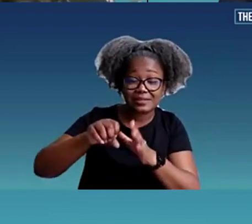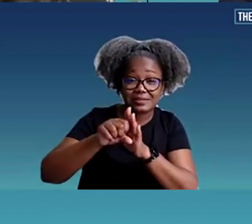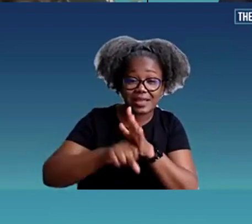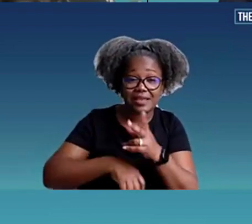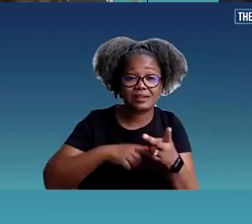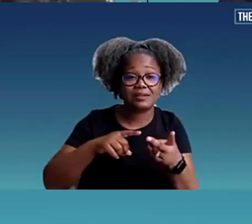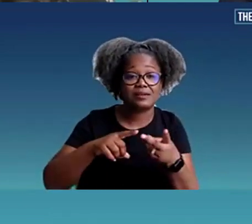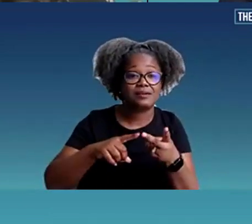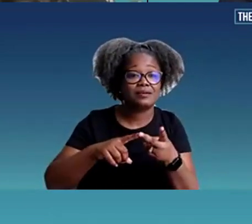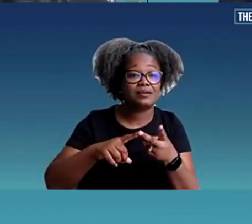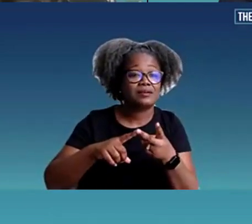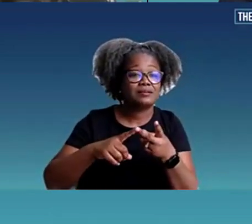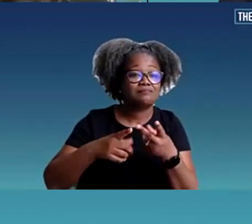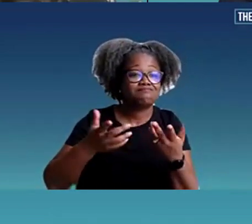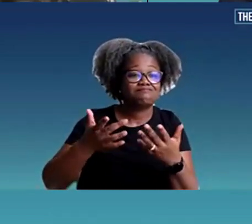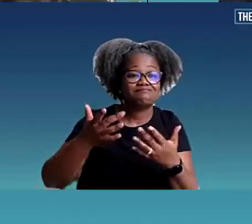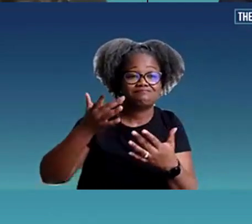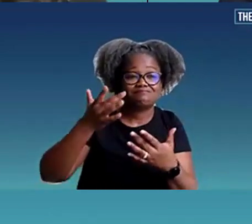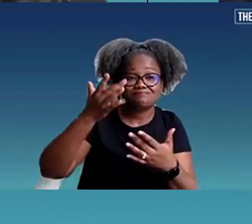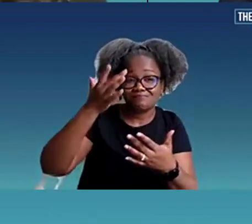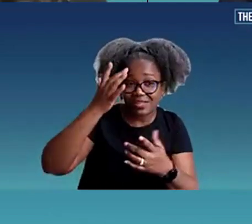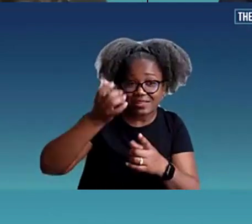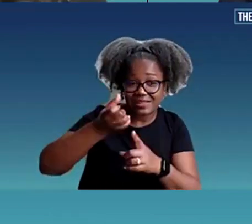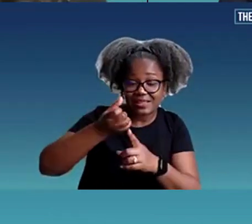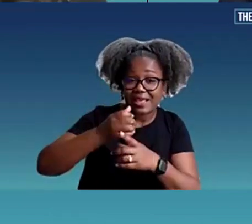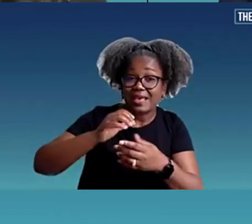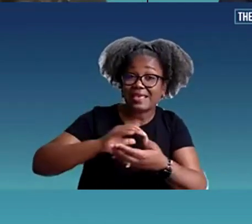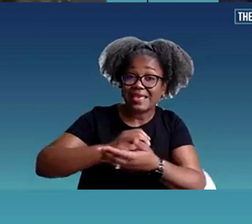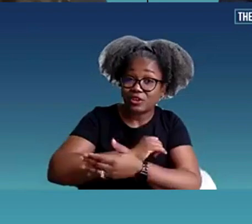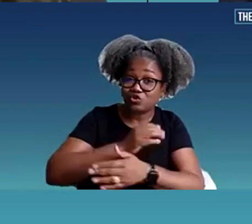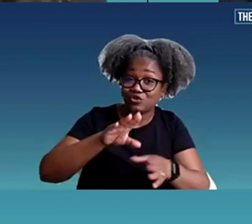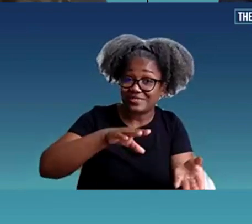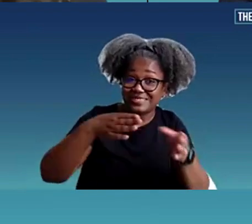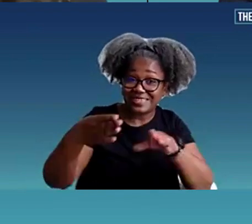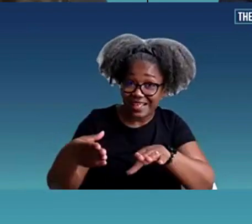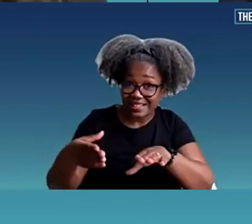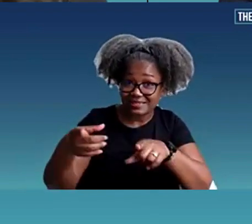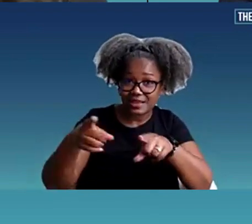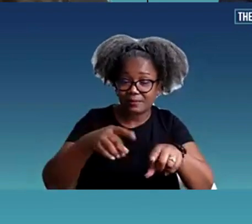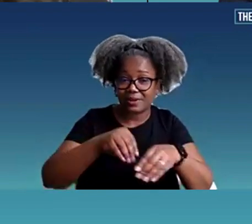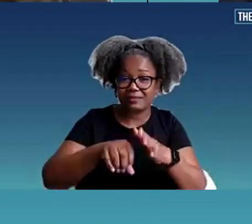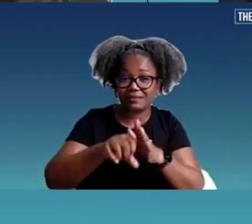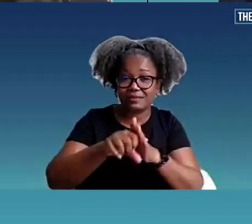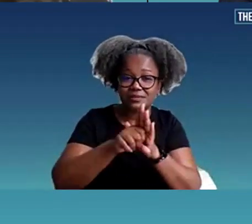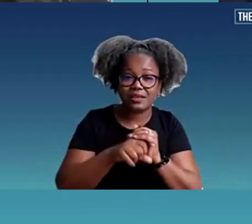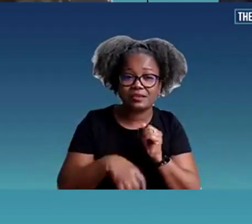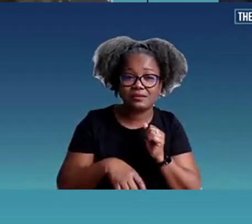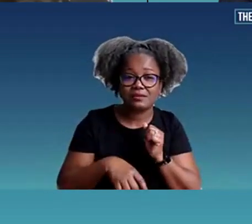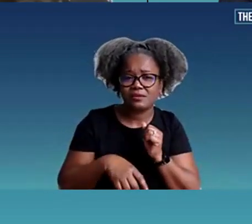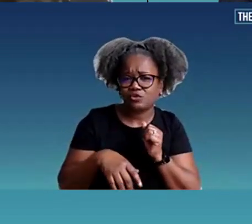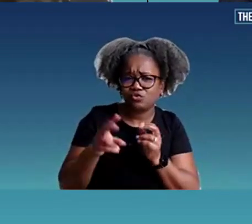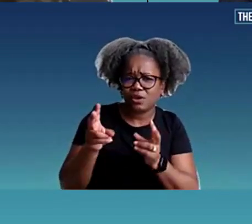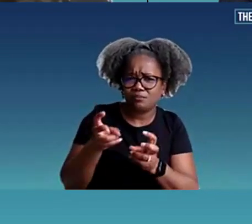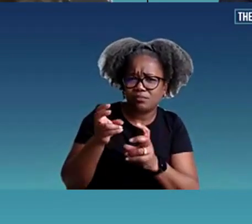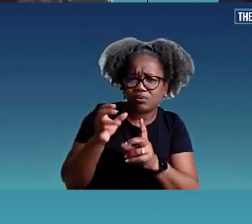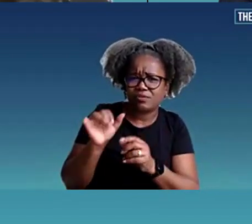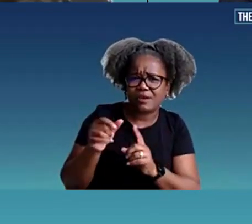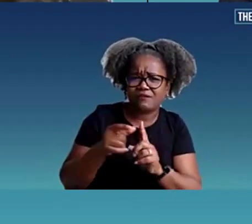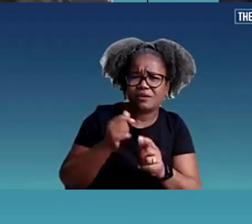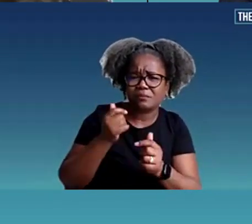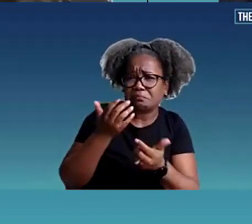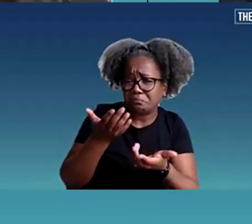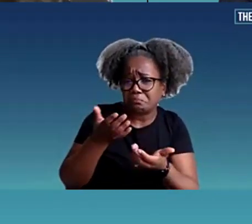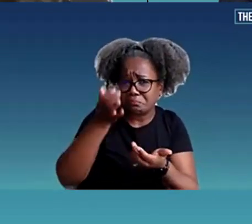as well and pick the state, though it's a lot of clicks on the CDC site. But anyway, this uses